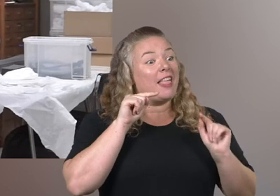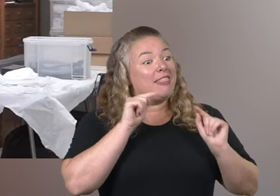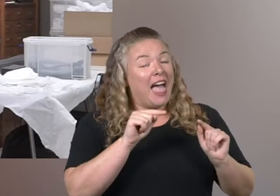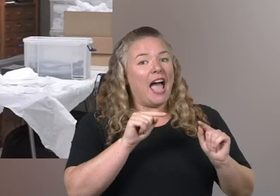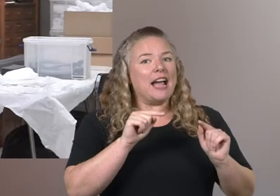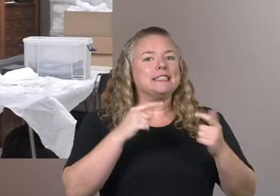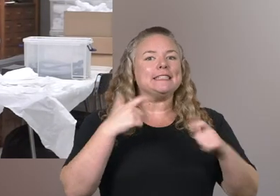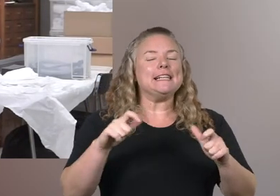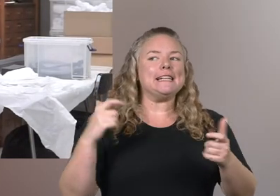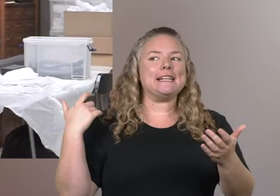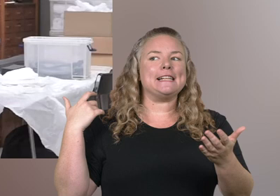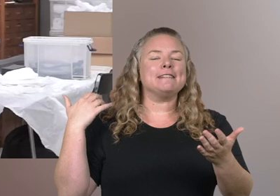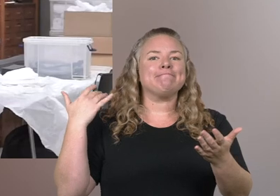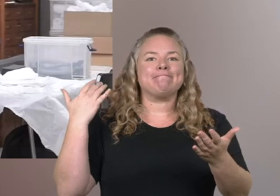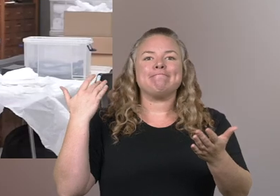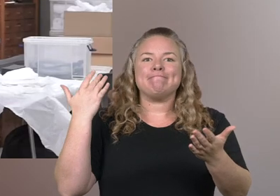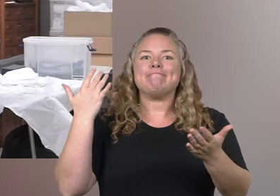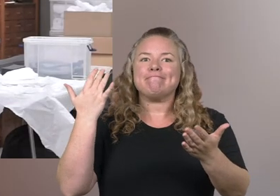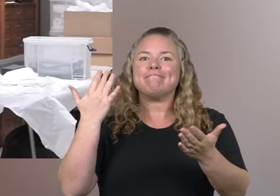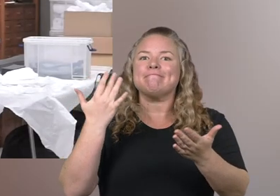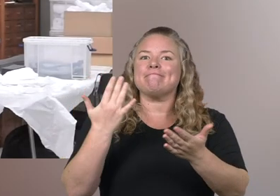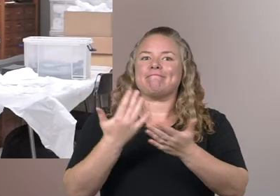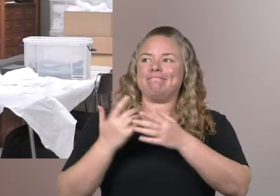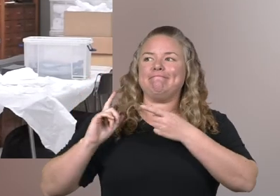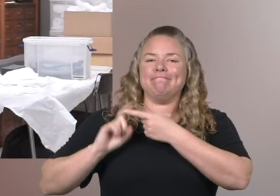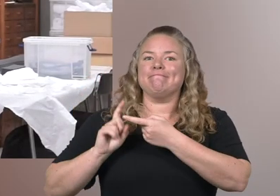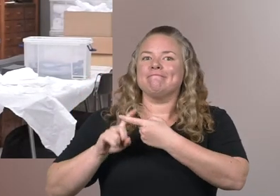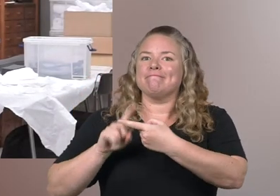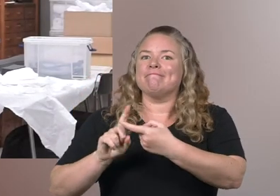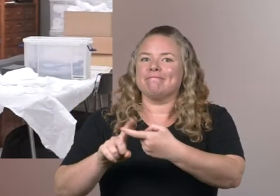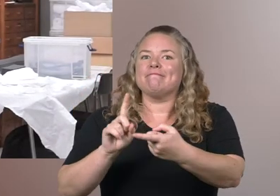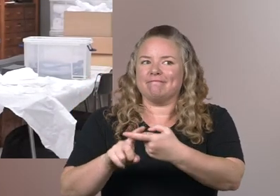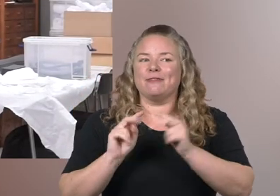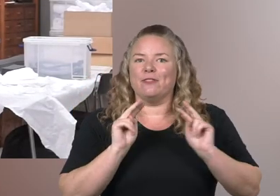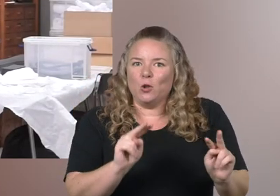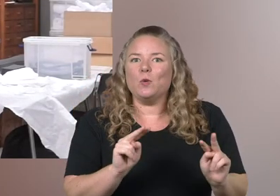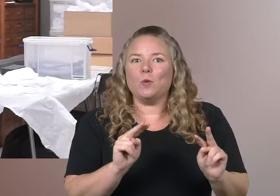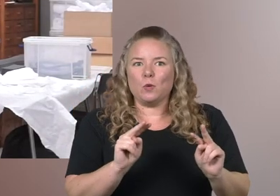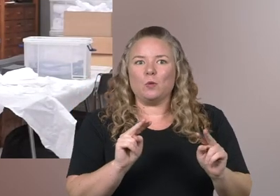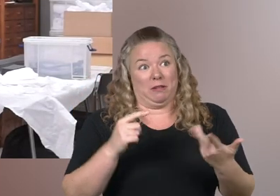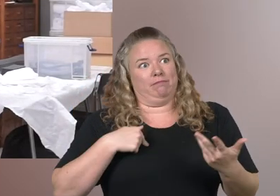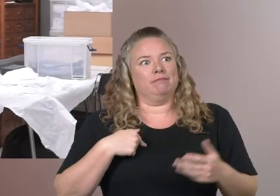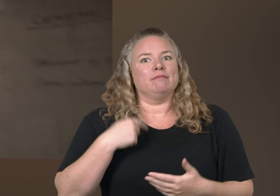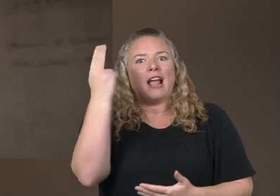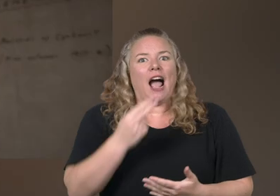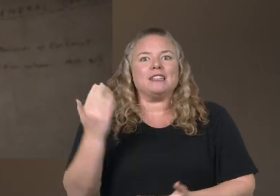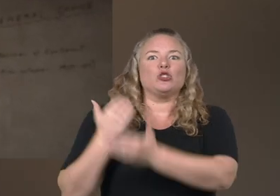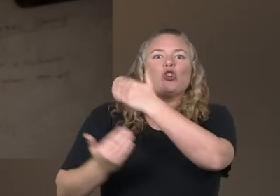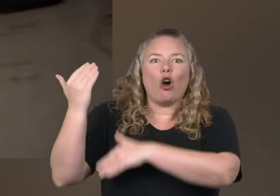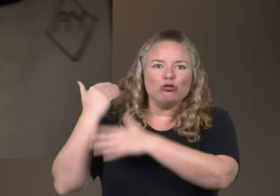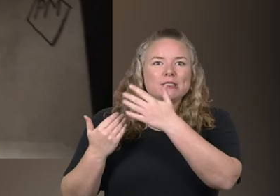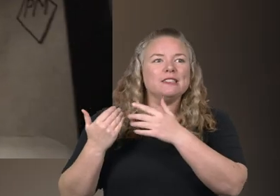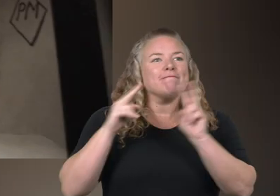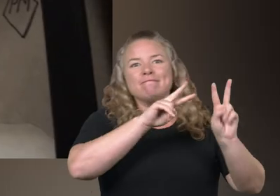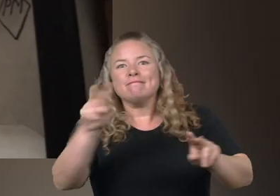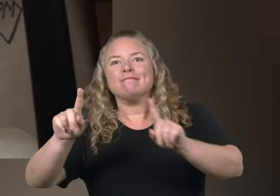their value. So, and I think that's persistent and has that continues. As